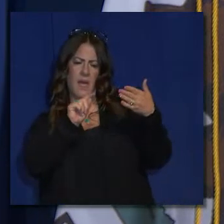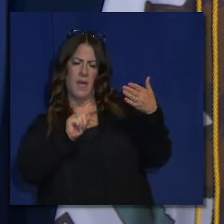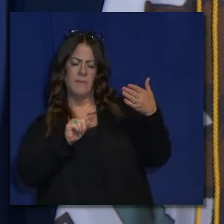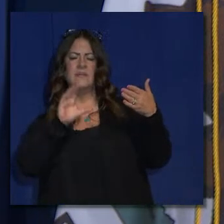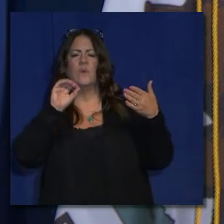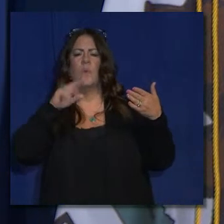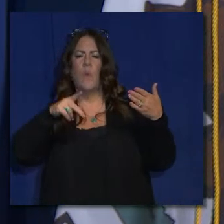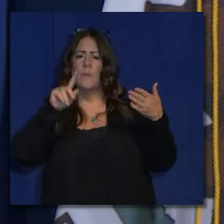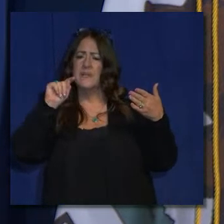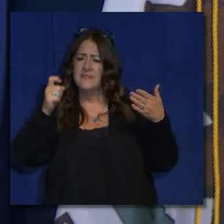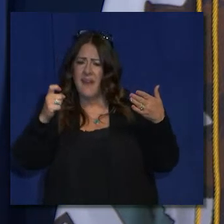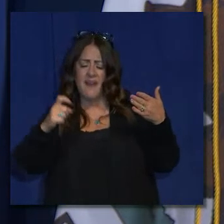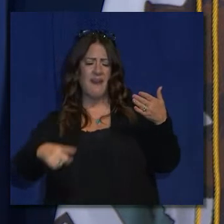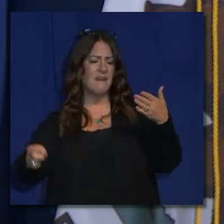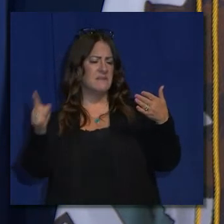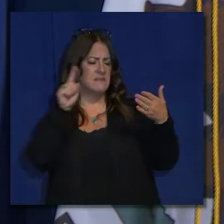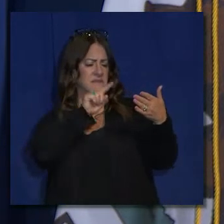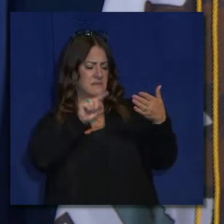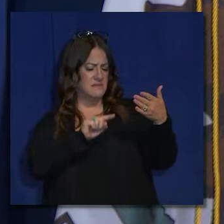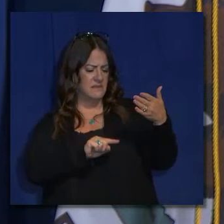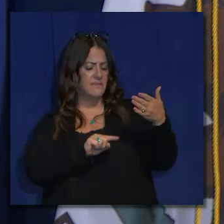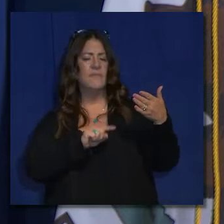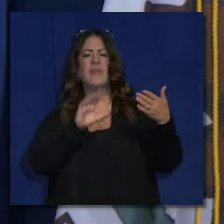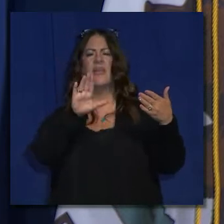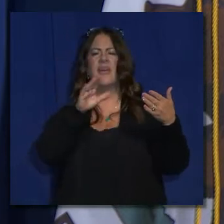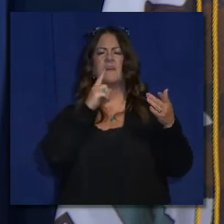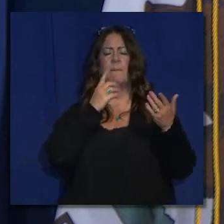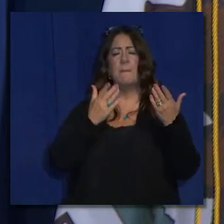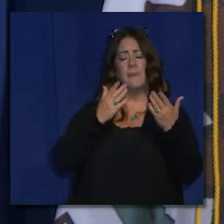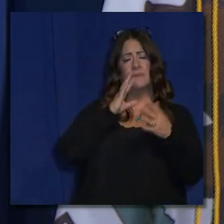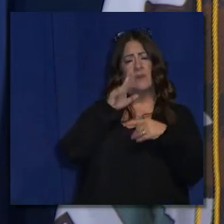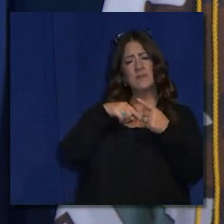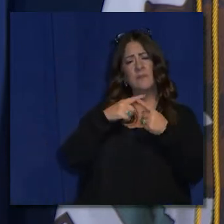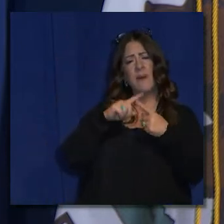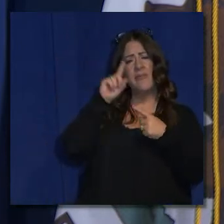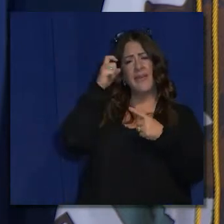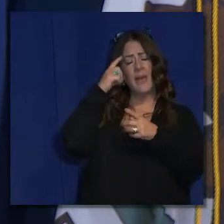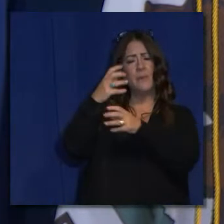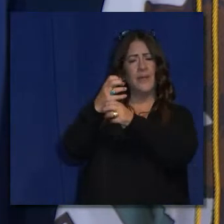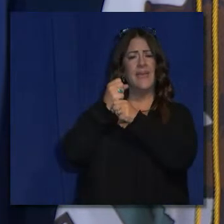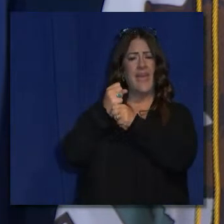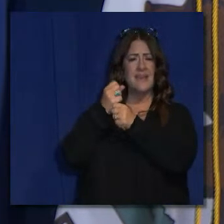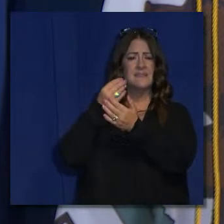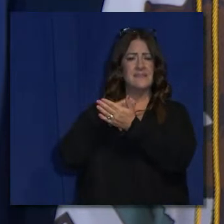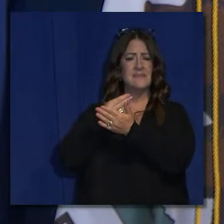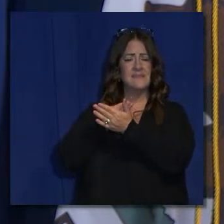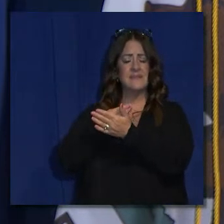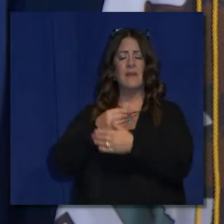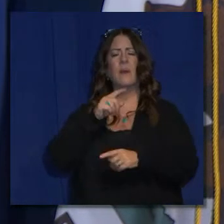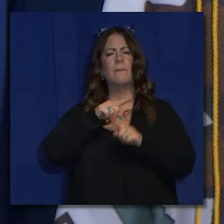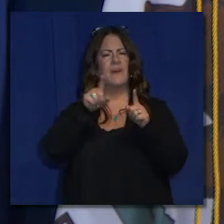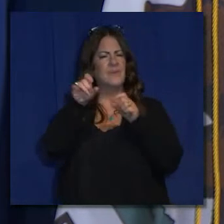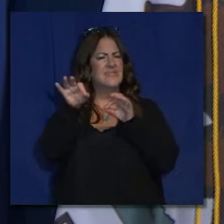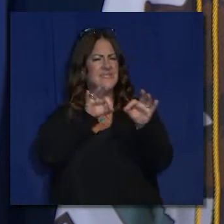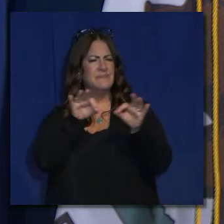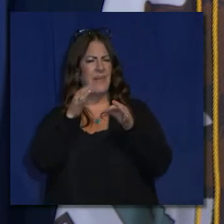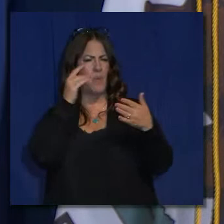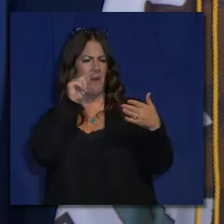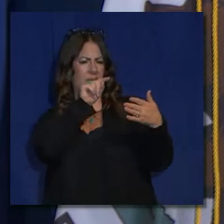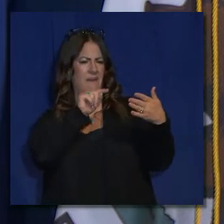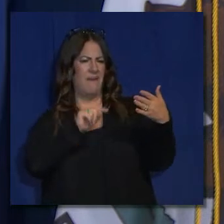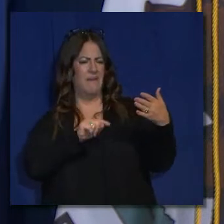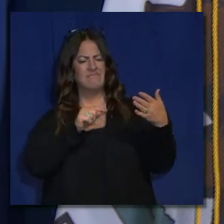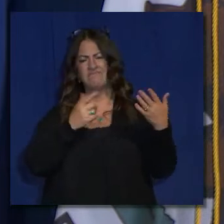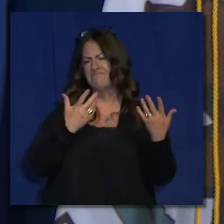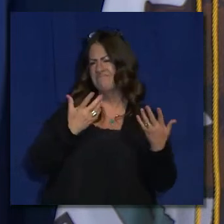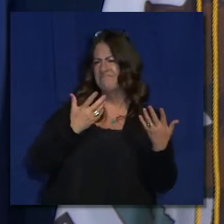corporation tax. Maybe this touches on the capital gains discussion, but can you just explain why it looks like there's